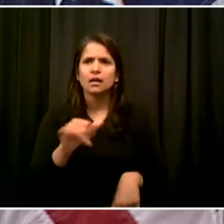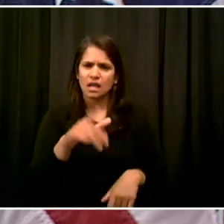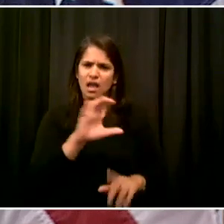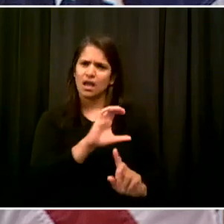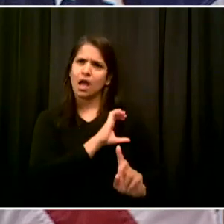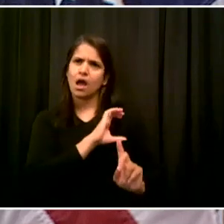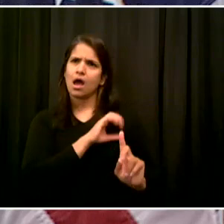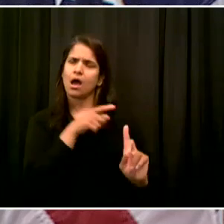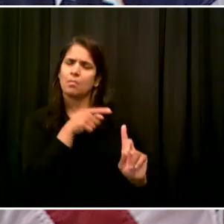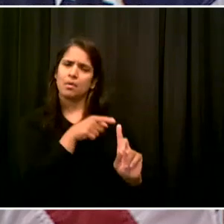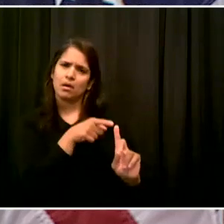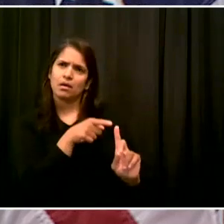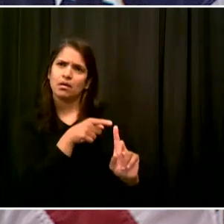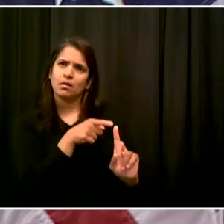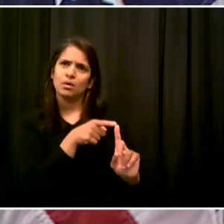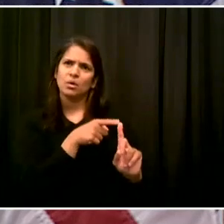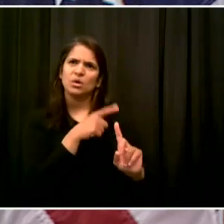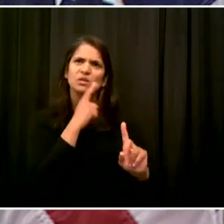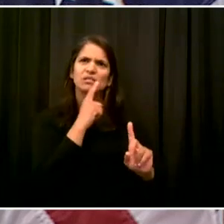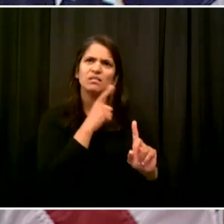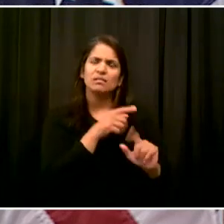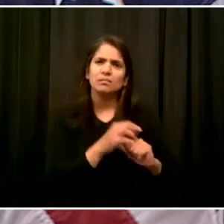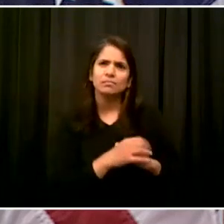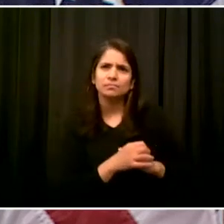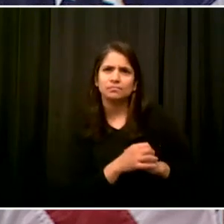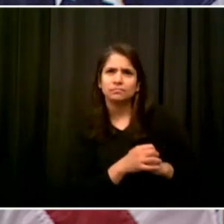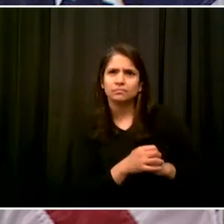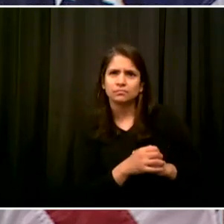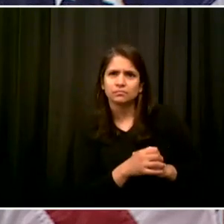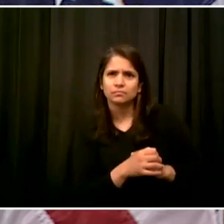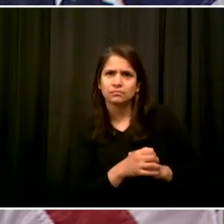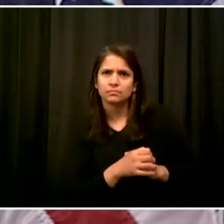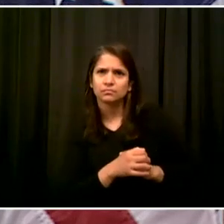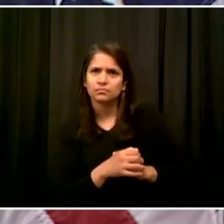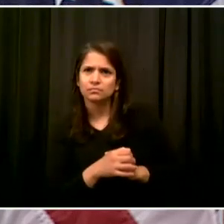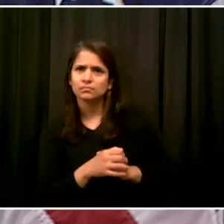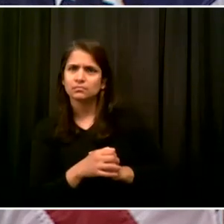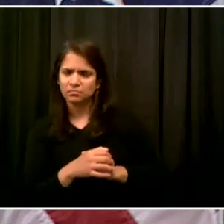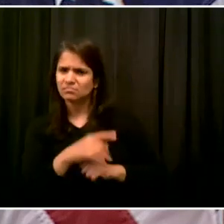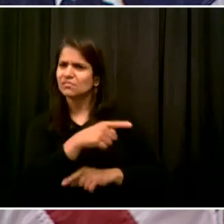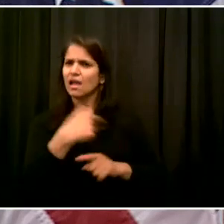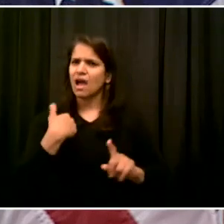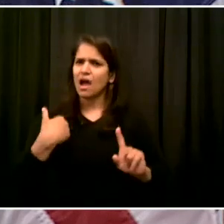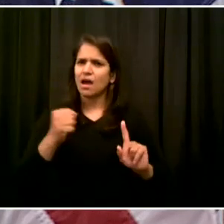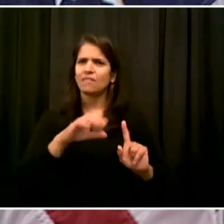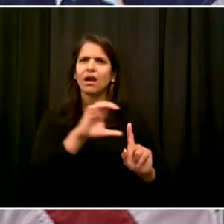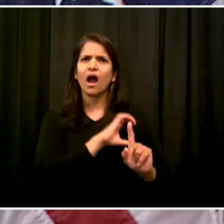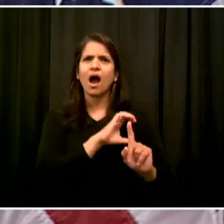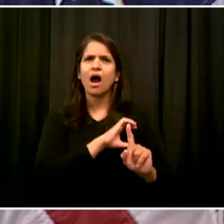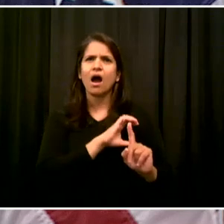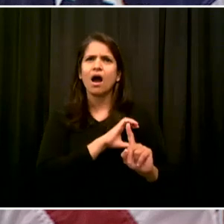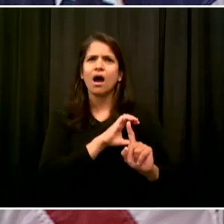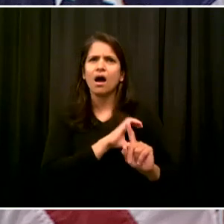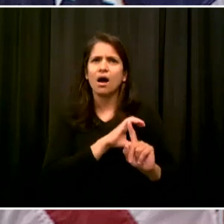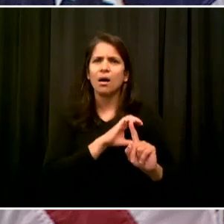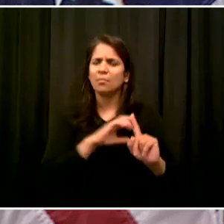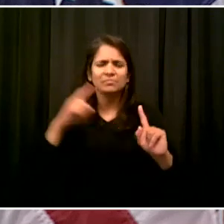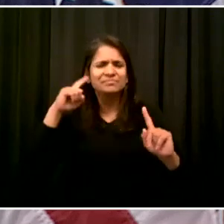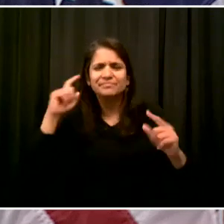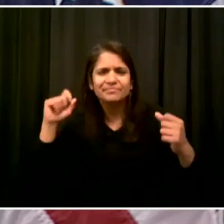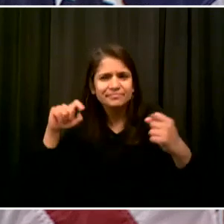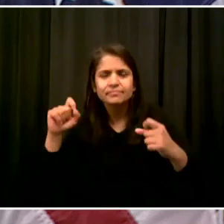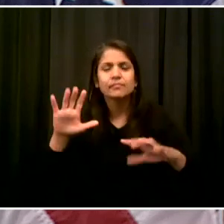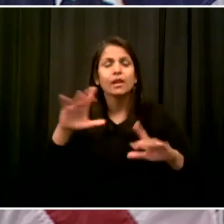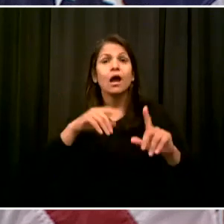from the military. Roughly 2/3 surveyed said they feared someone close would be killed by police. What have